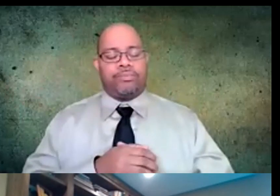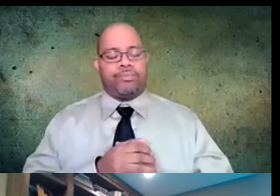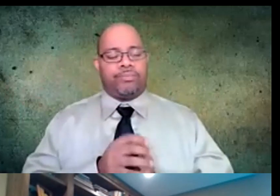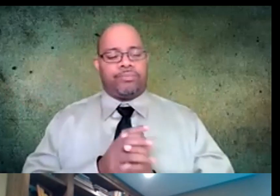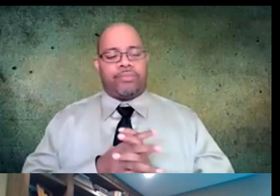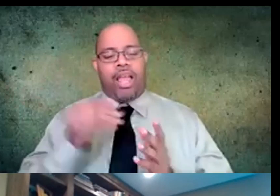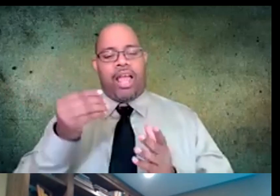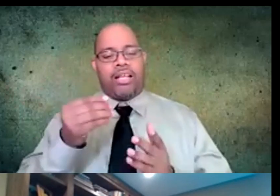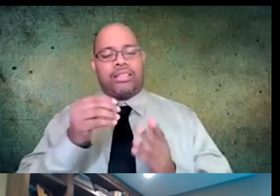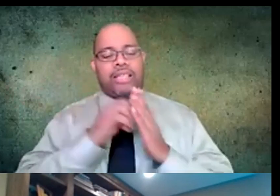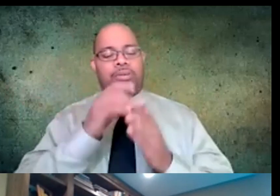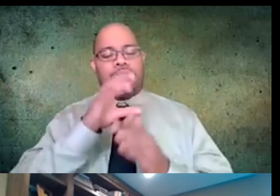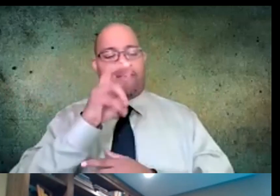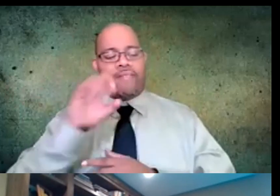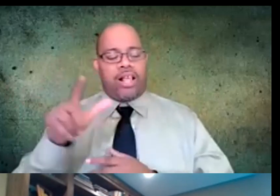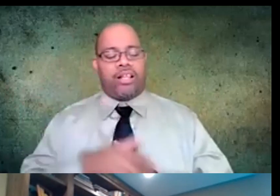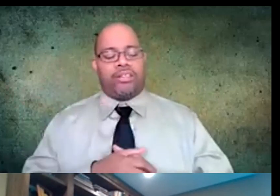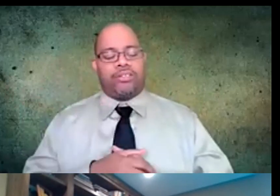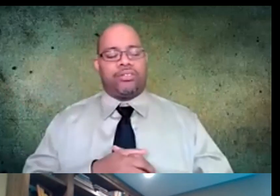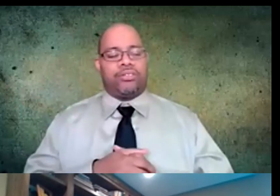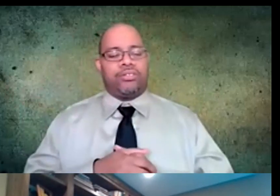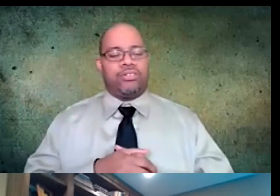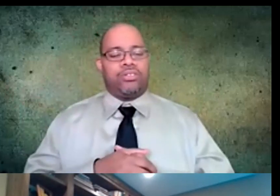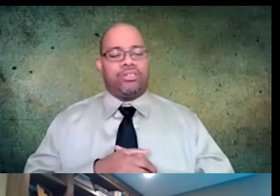And for example, at Cerevel,